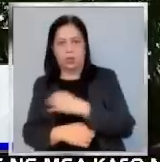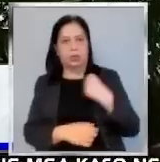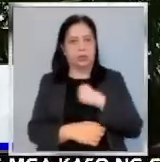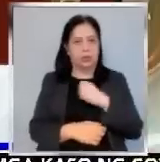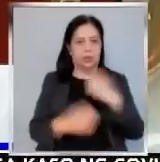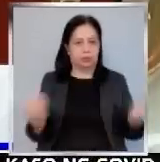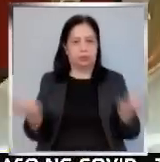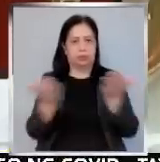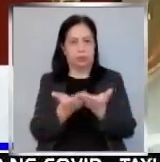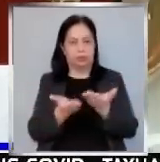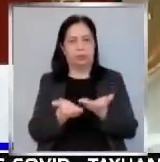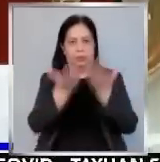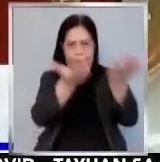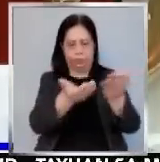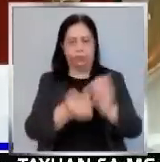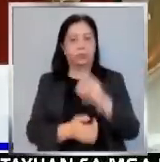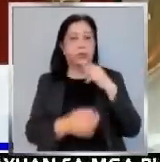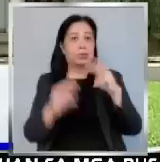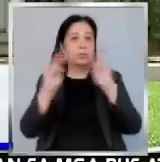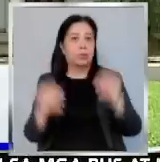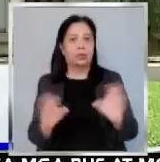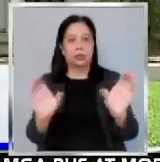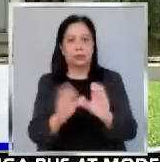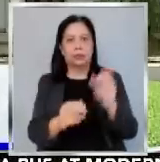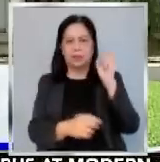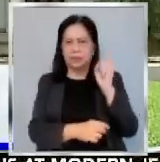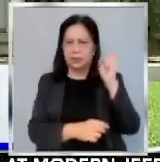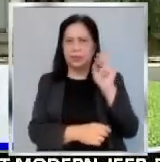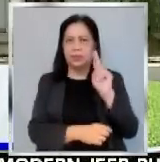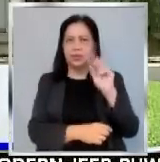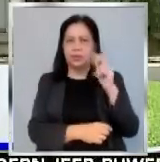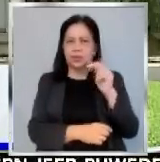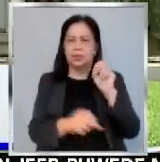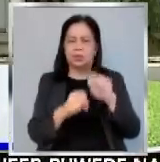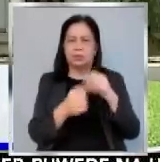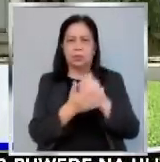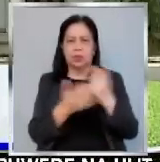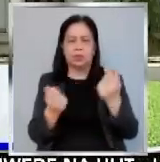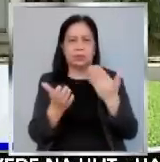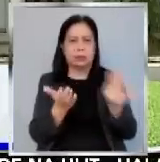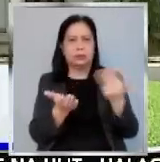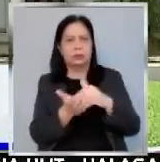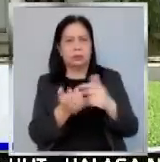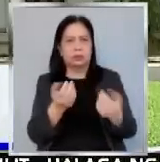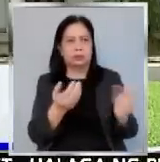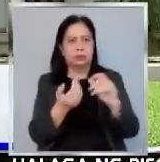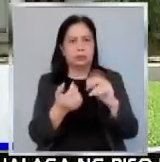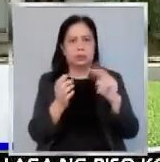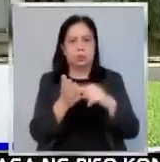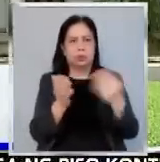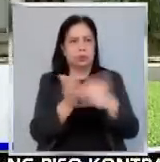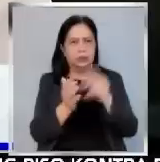ng Malacanang, sinertipikahang urgent ang budget para maiwasan magkaroon ng reenacted budget o yung pag-ulit ng